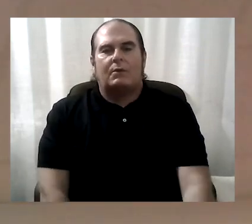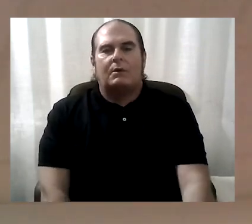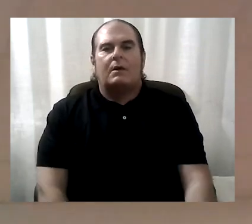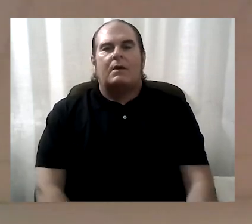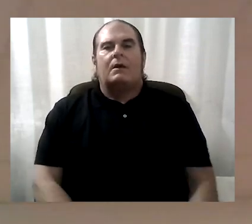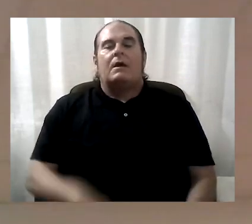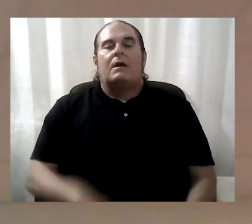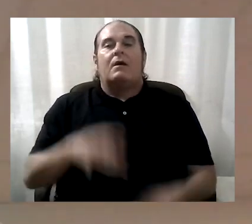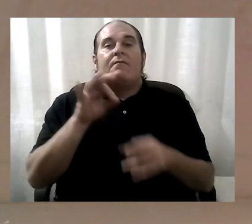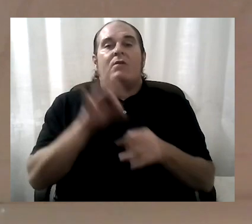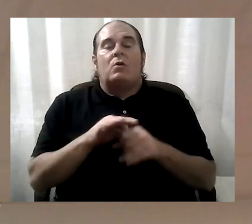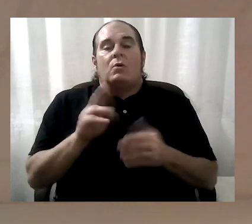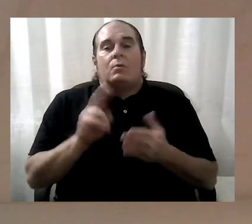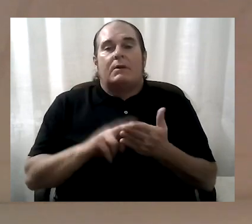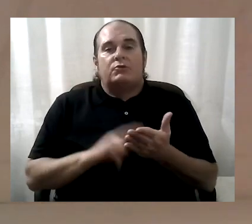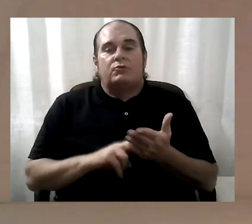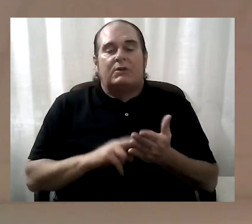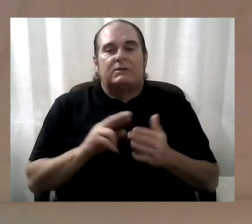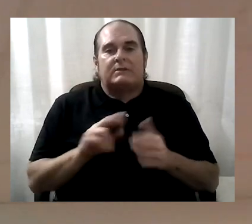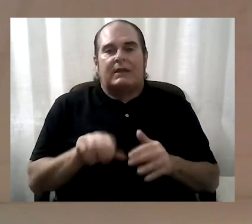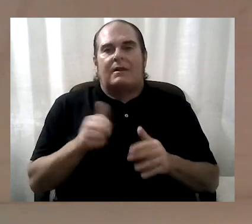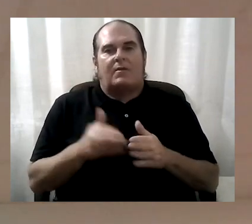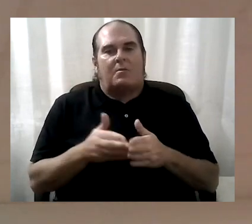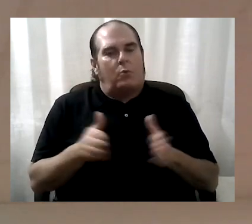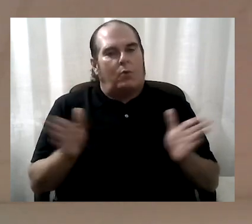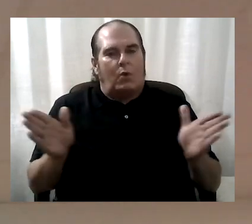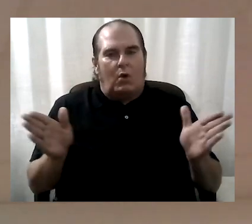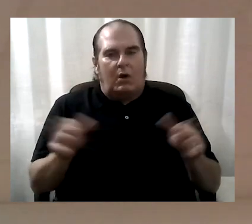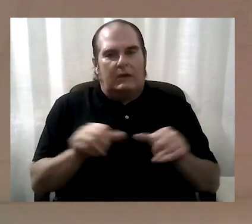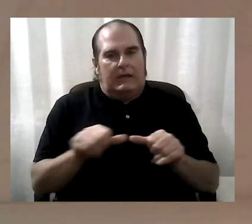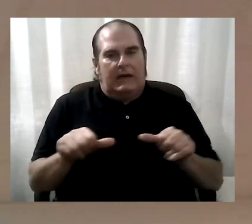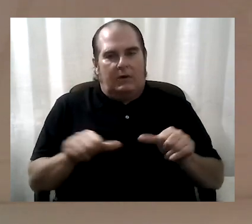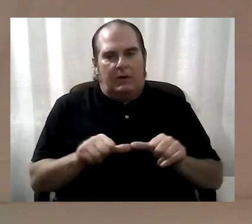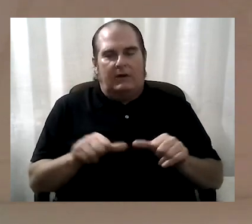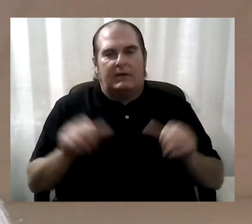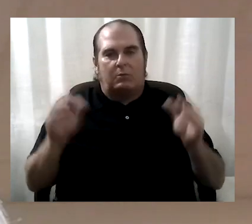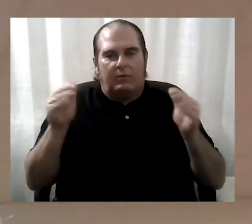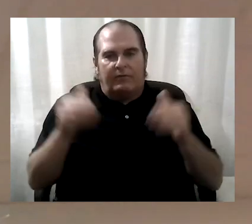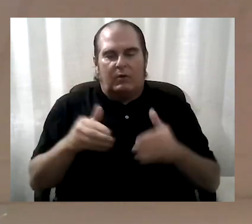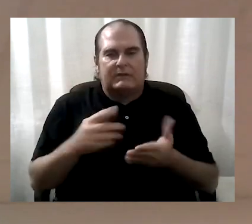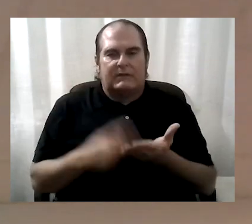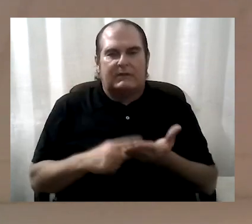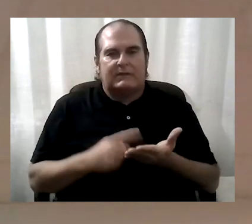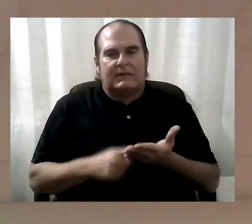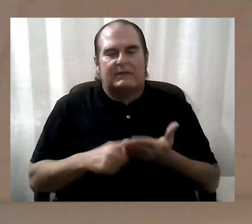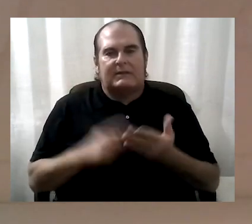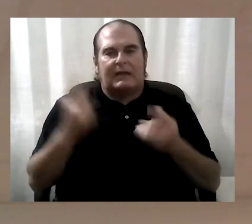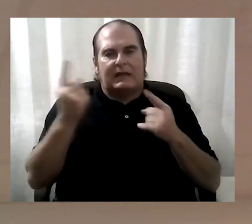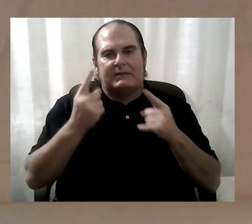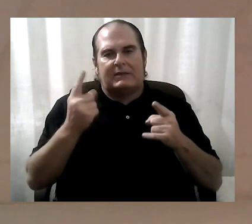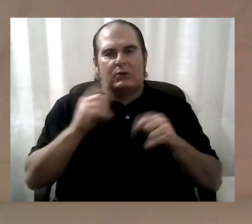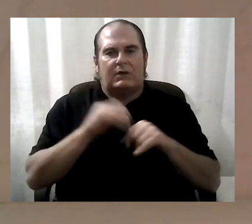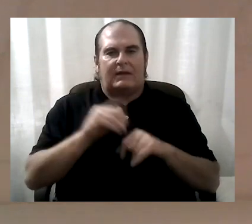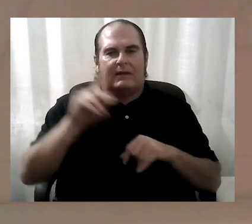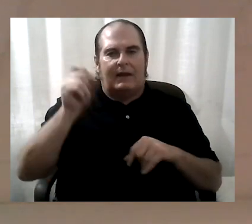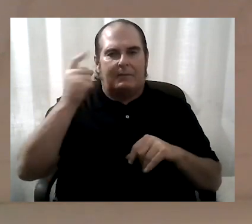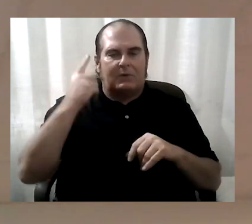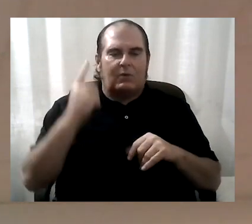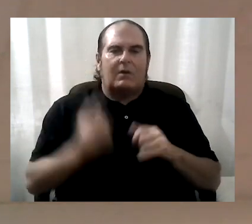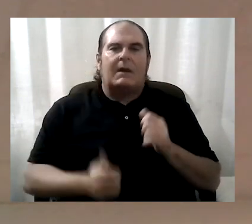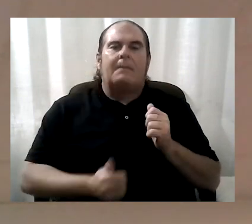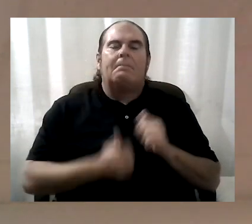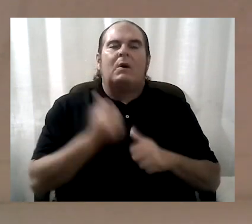broad area that is being discussed and considered at the Capitol. Most of these bills